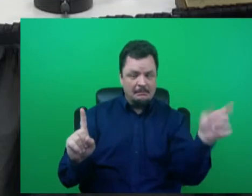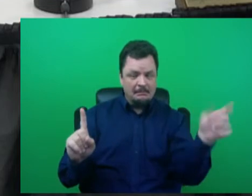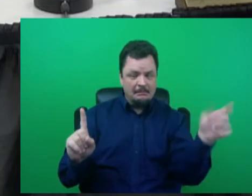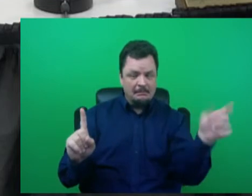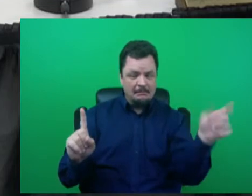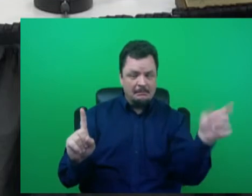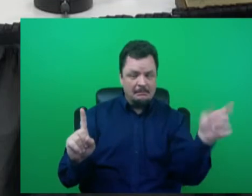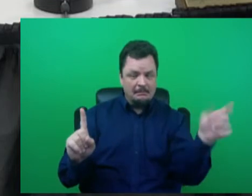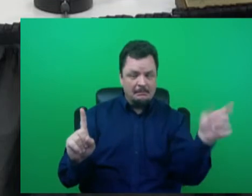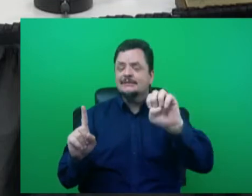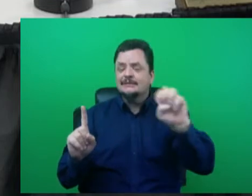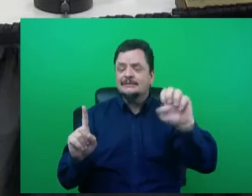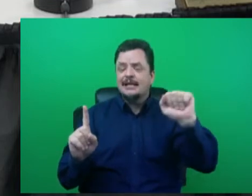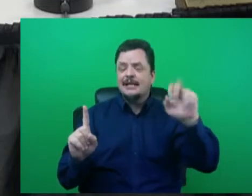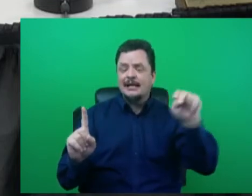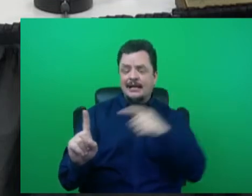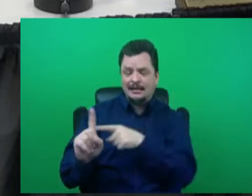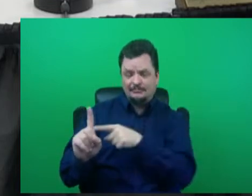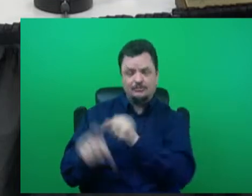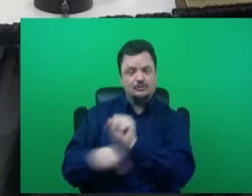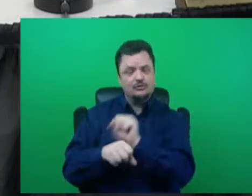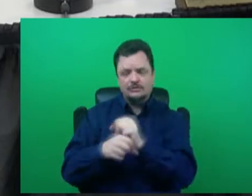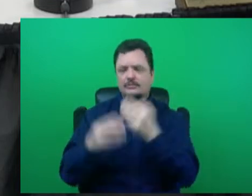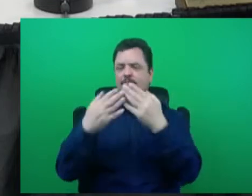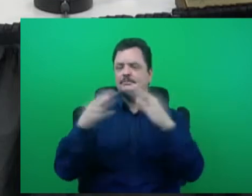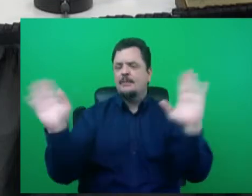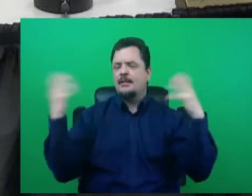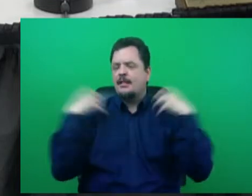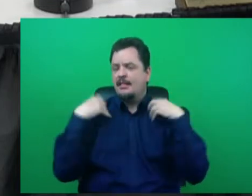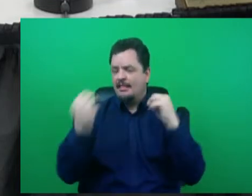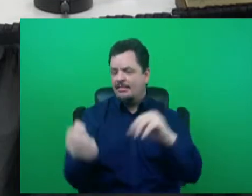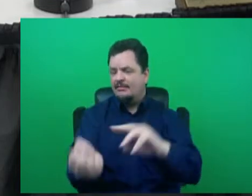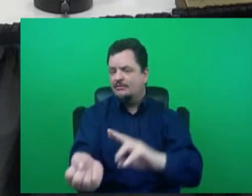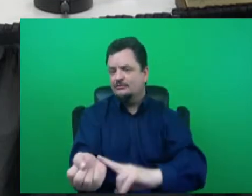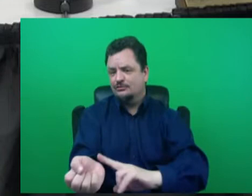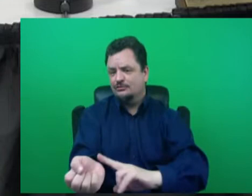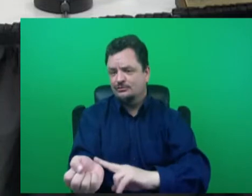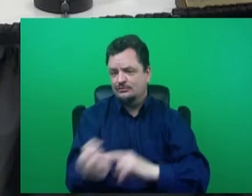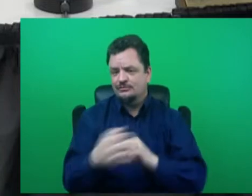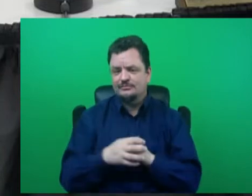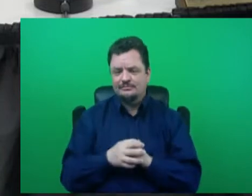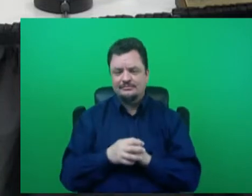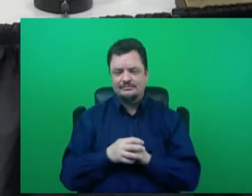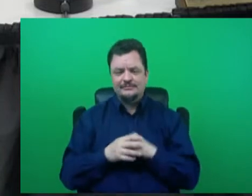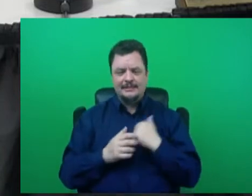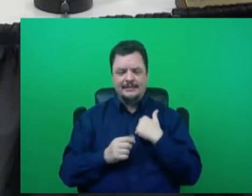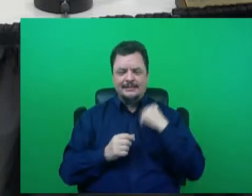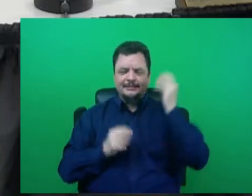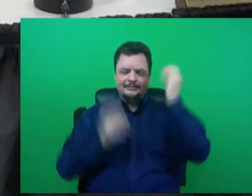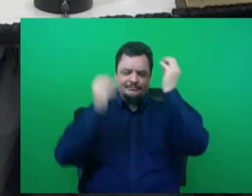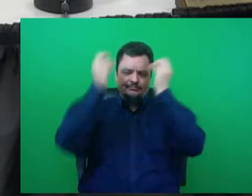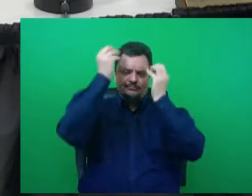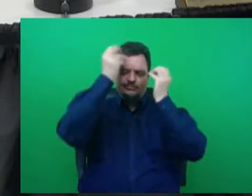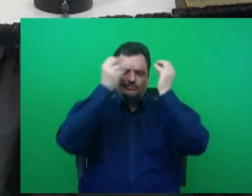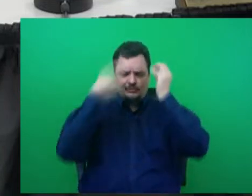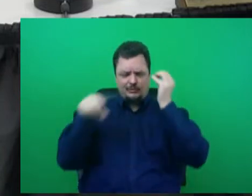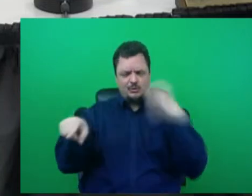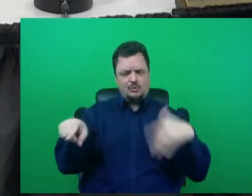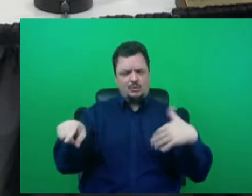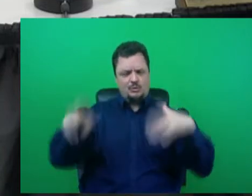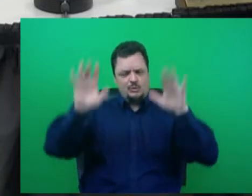nurse. And I think that it's incredible. It's an incredible benefit to our agency to have a deputy